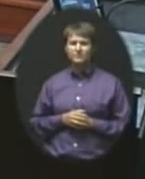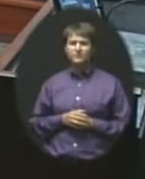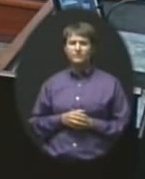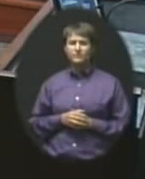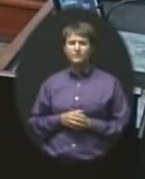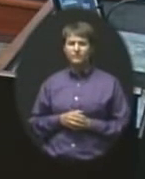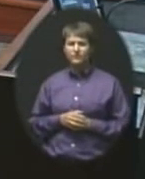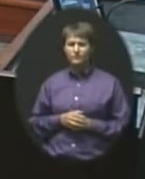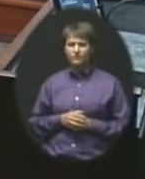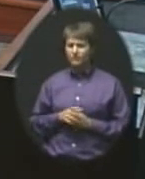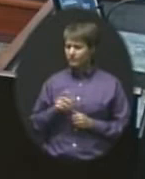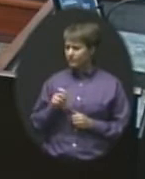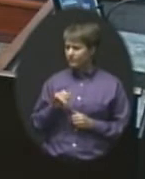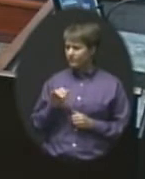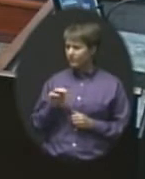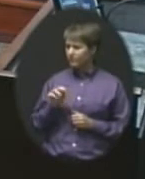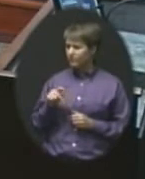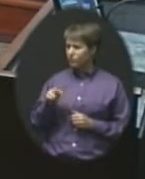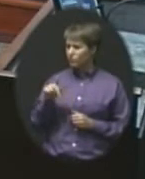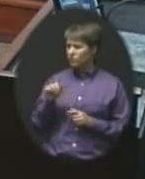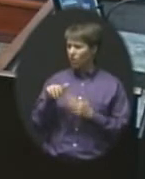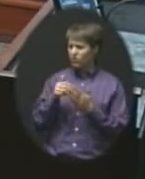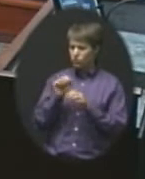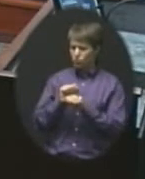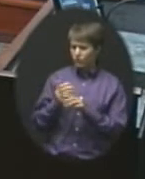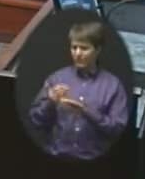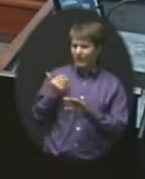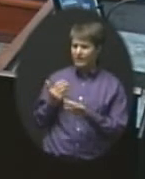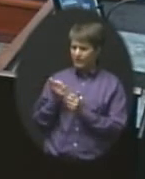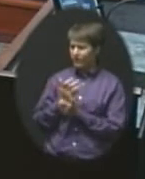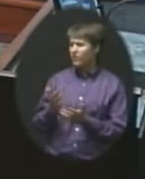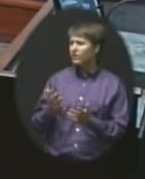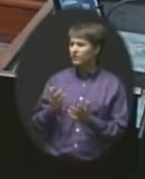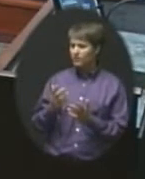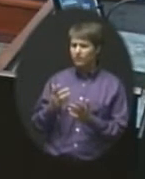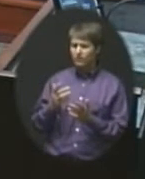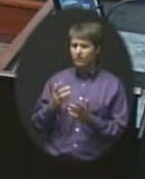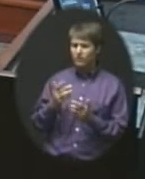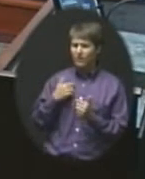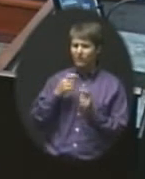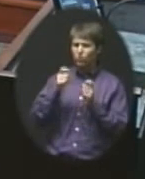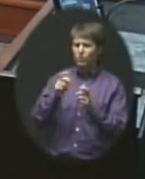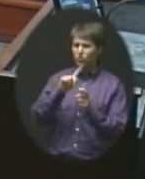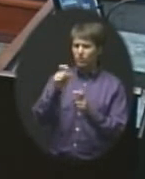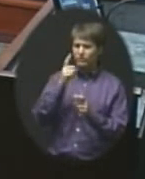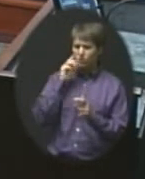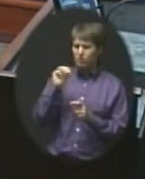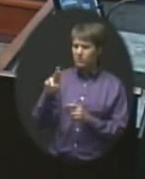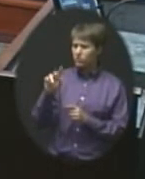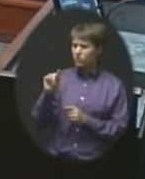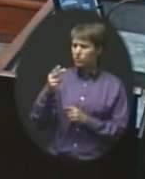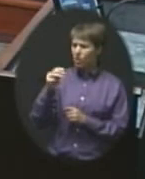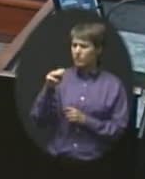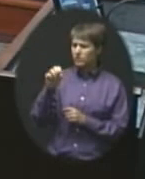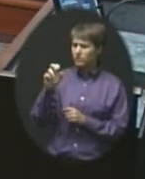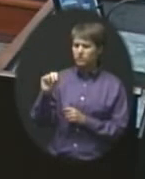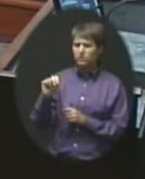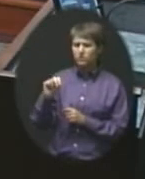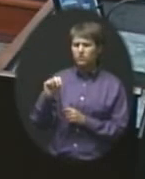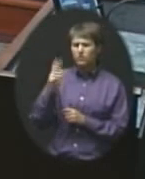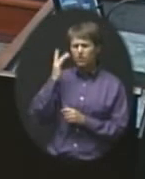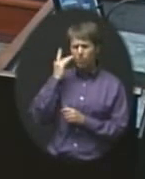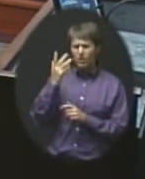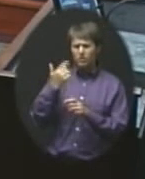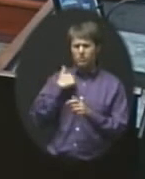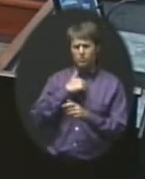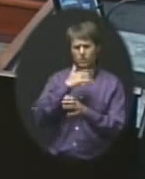Community input has been very valuable, that doing all this work in advance. Mm-hmm. Yeah. I just have a quick question for Mr. Thomason. Why did we